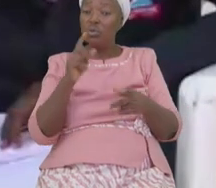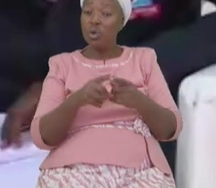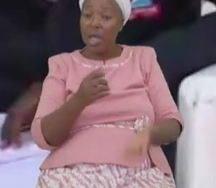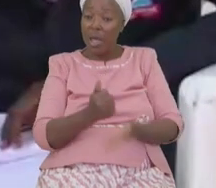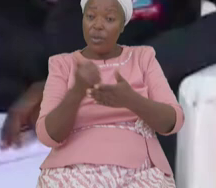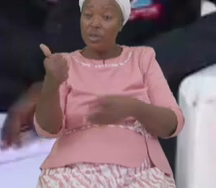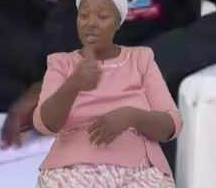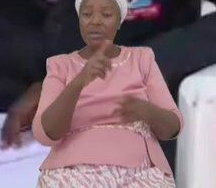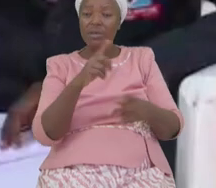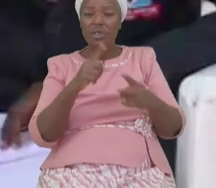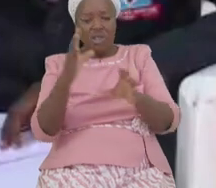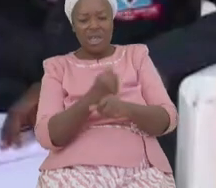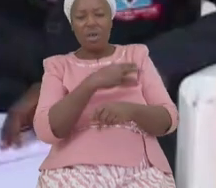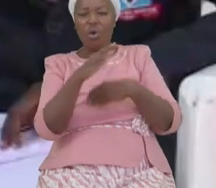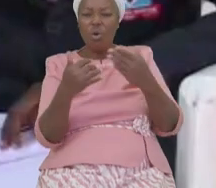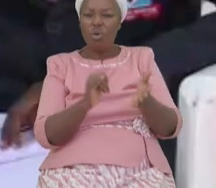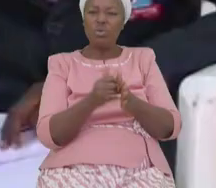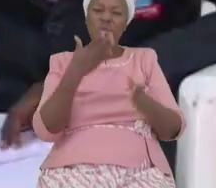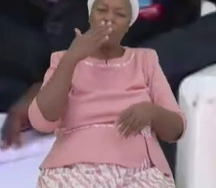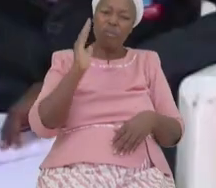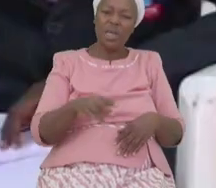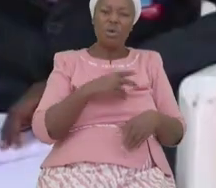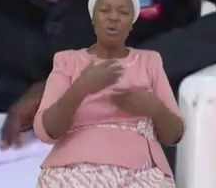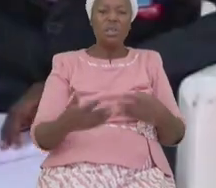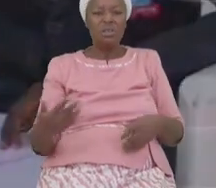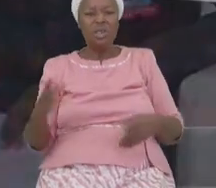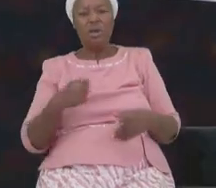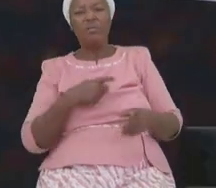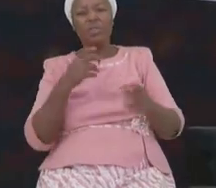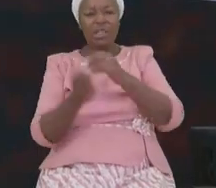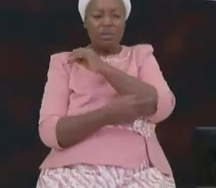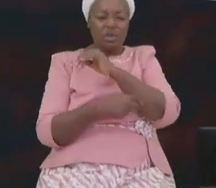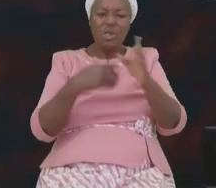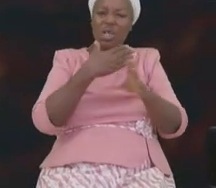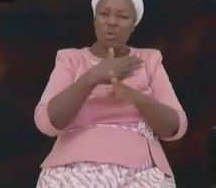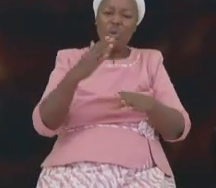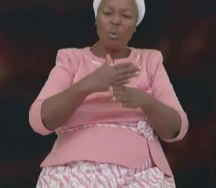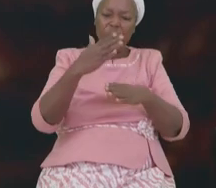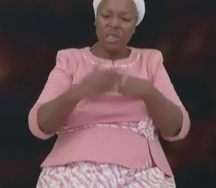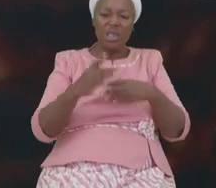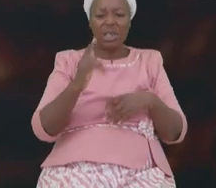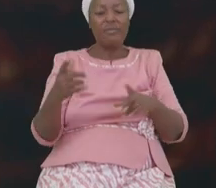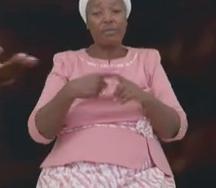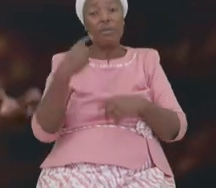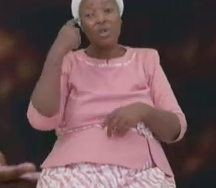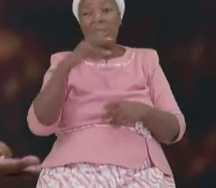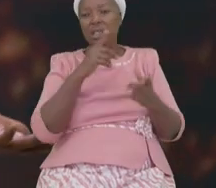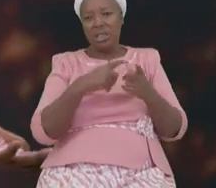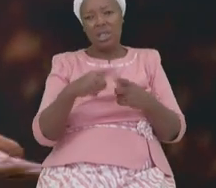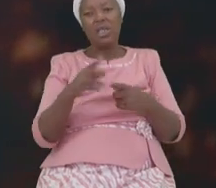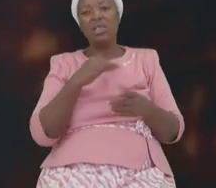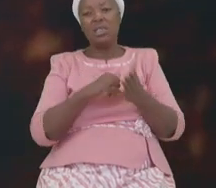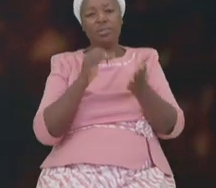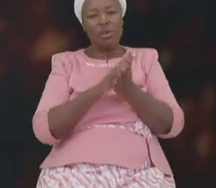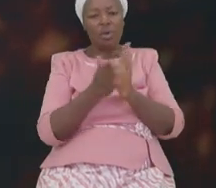sugar away, and take the object of temptation away totally and completely, then it becomes easy